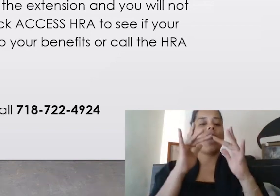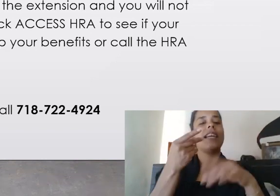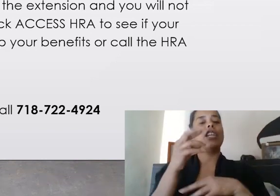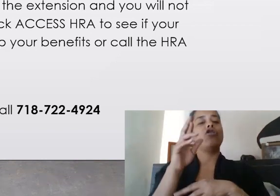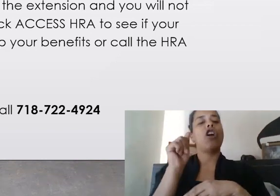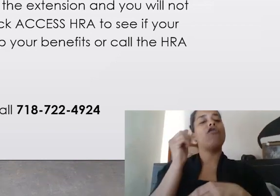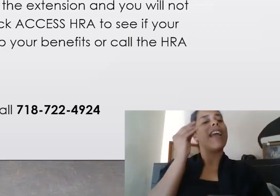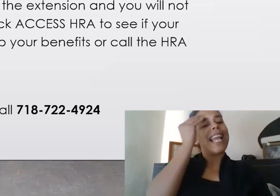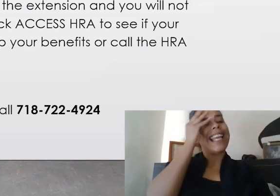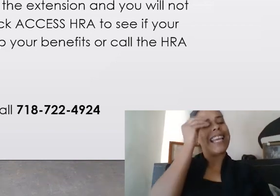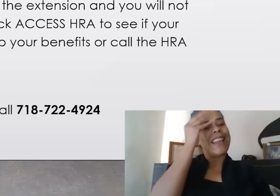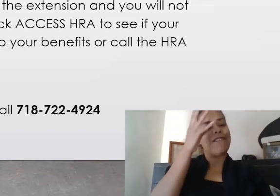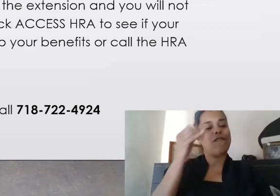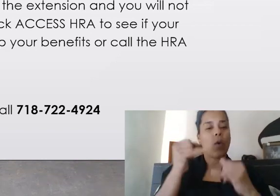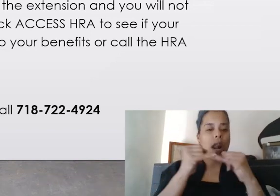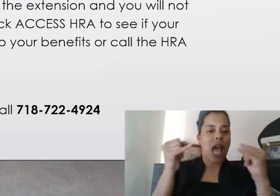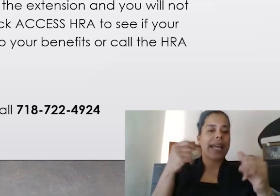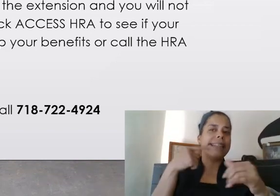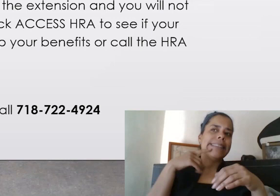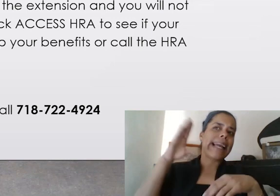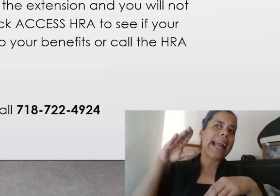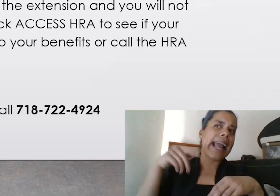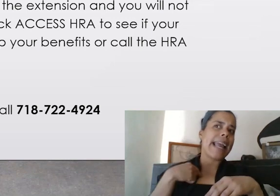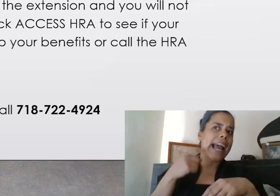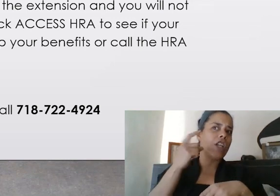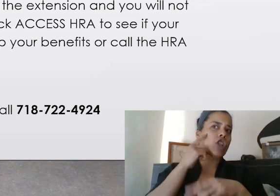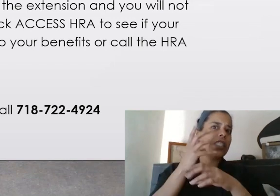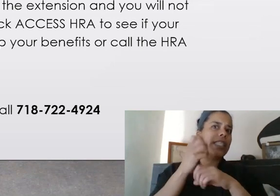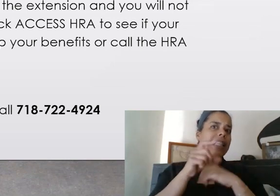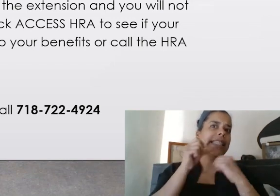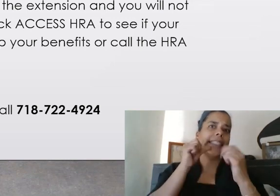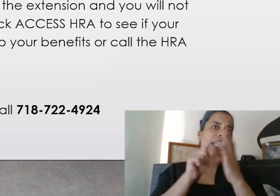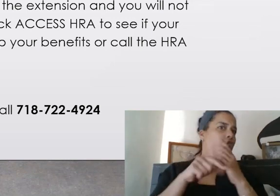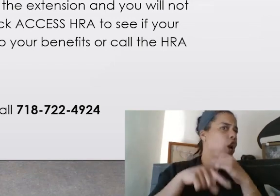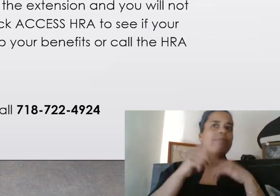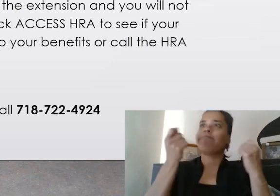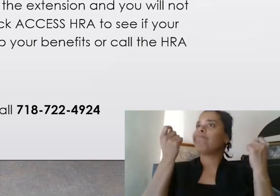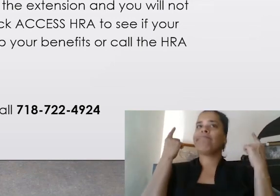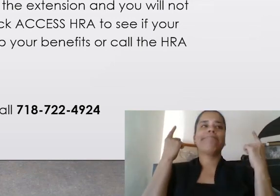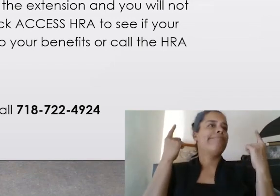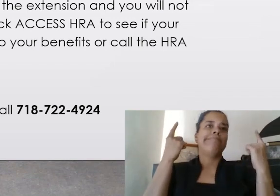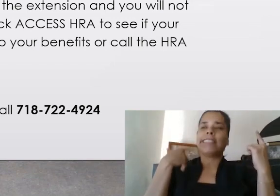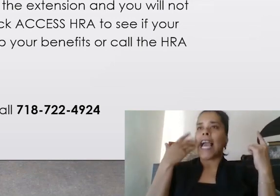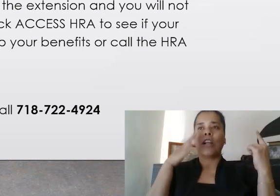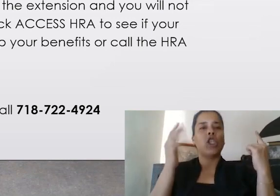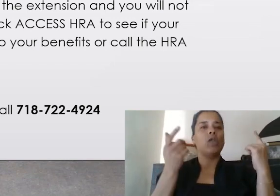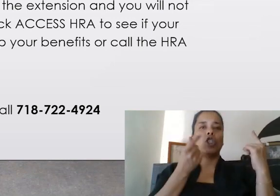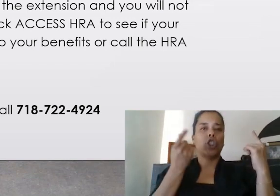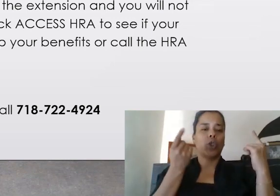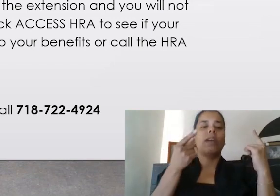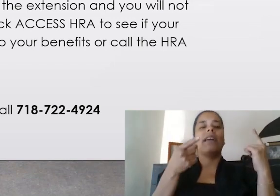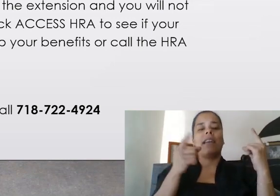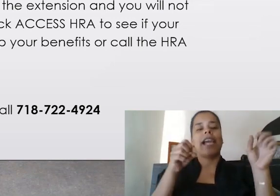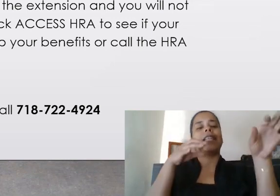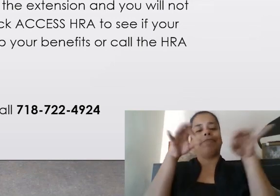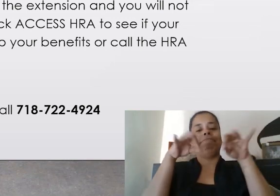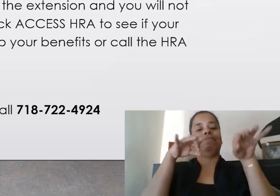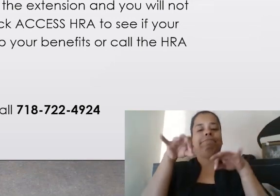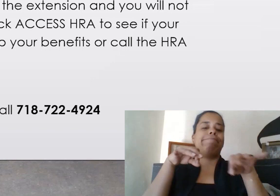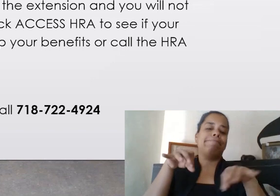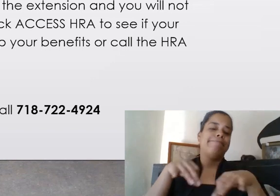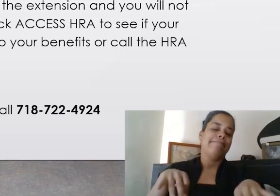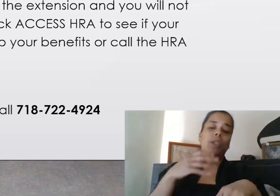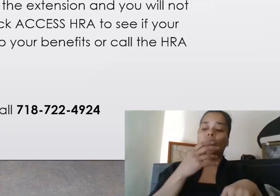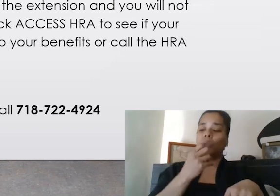say, hey, I got this letter in the mail about the recert. I don't know what to do, and then have them walk you through it. But if you